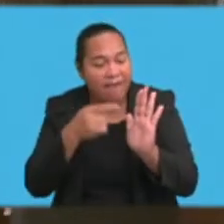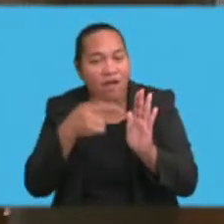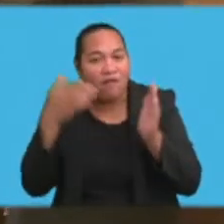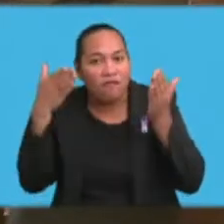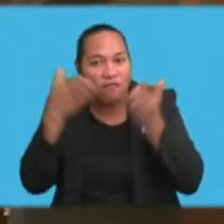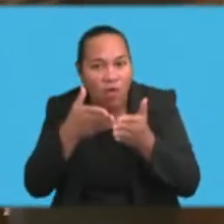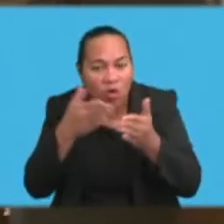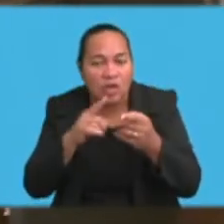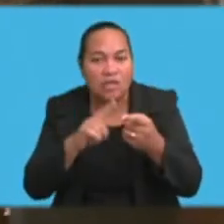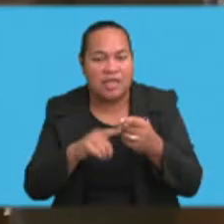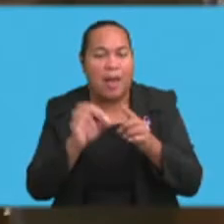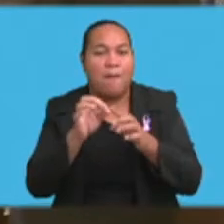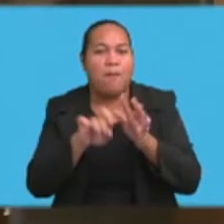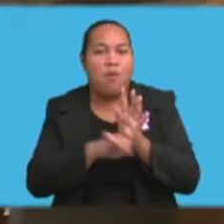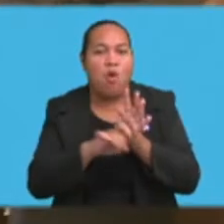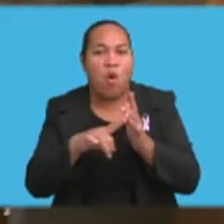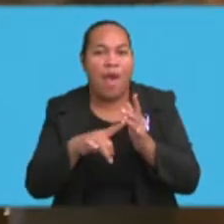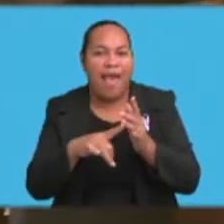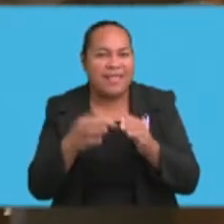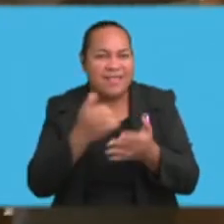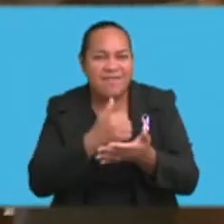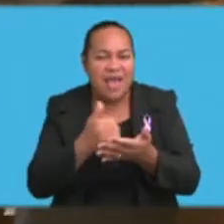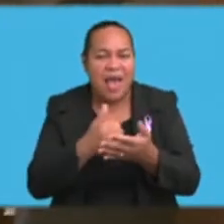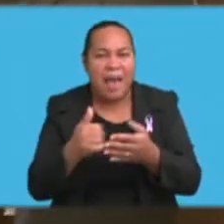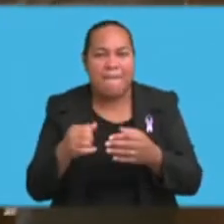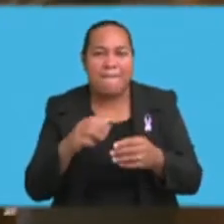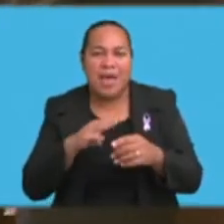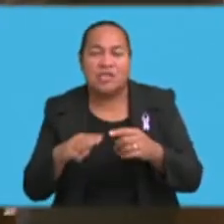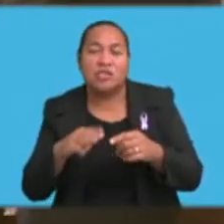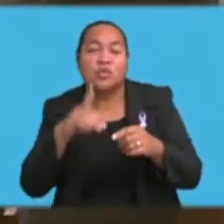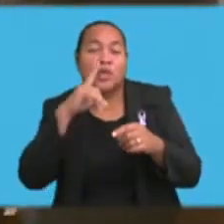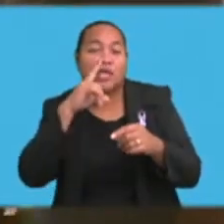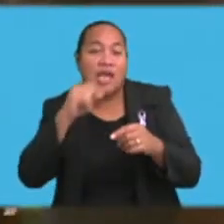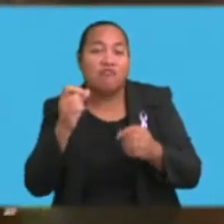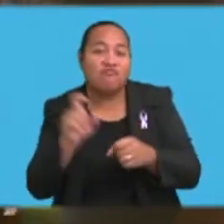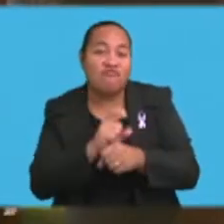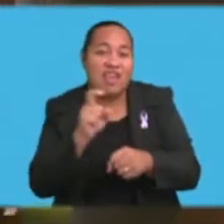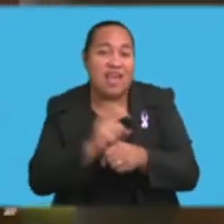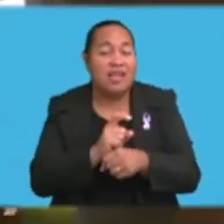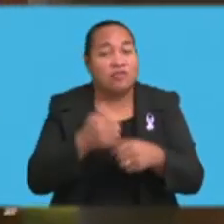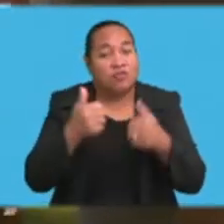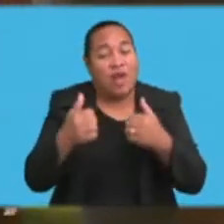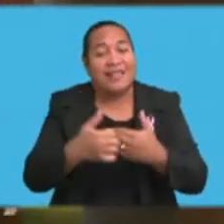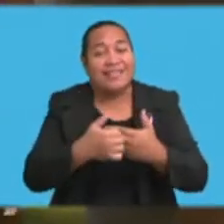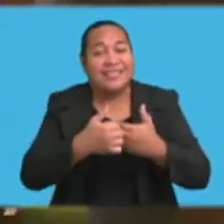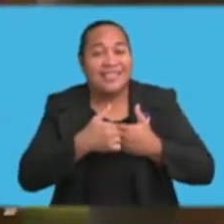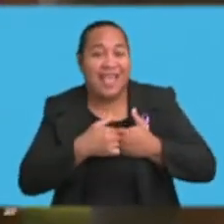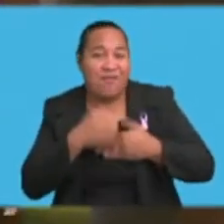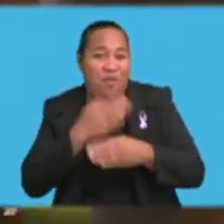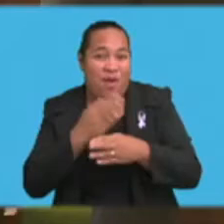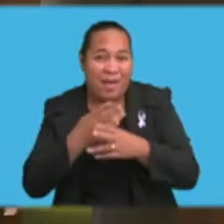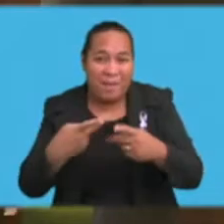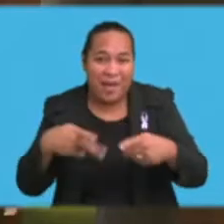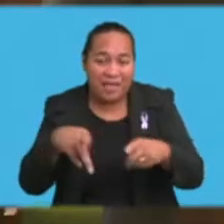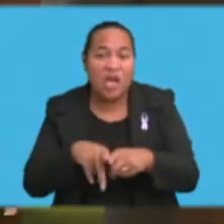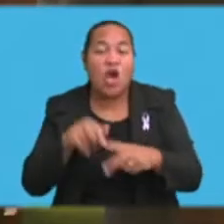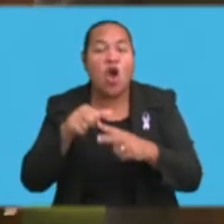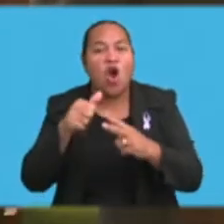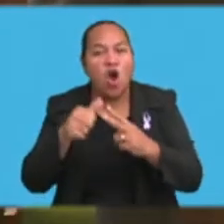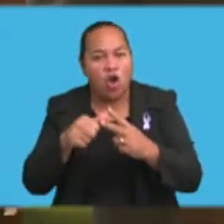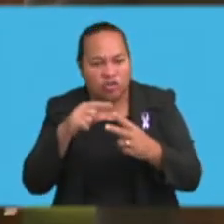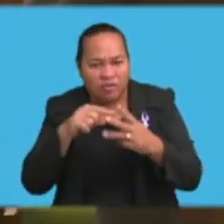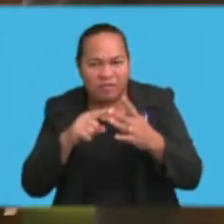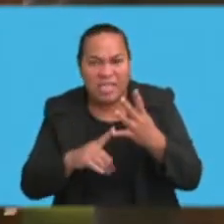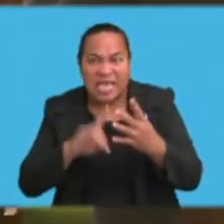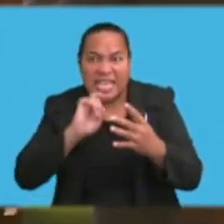both on proactive measures to try to create an environment in which we can have these safe workplaces, and also a whole range of reactive